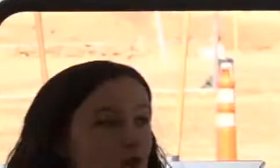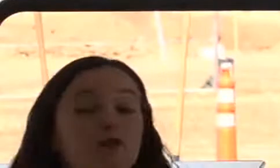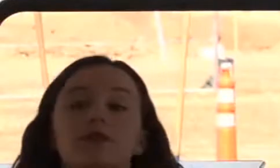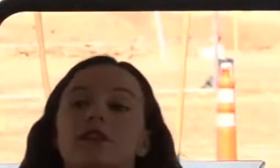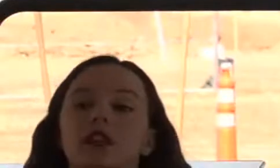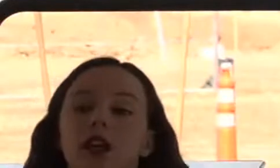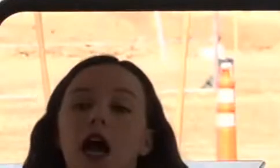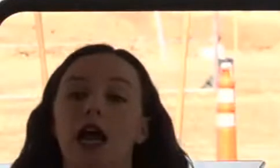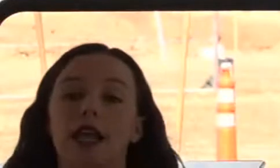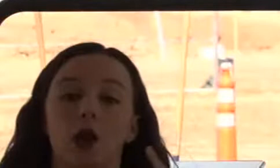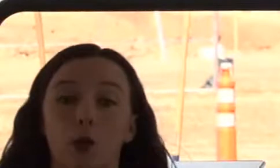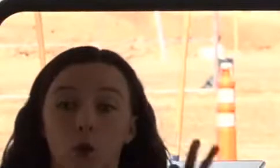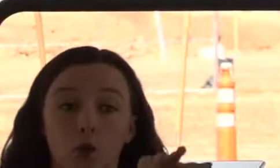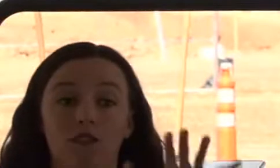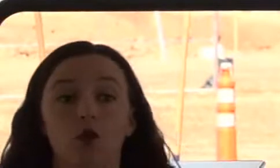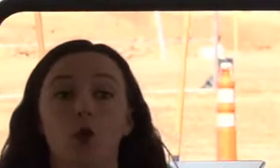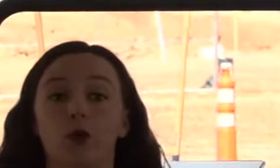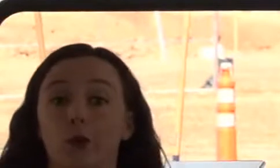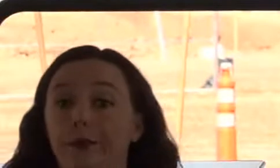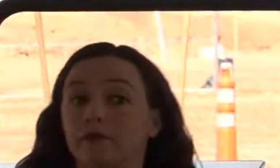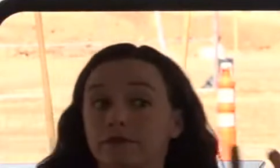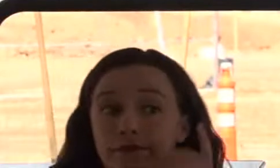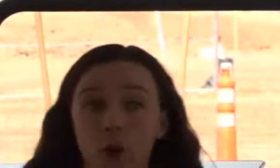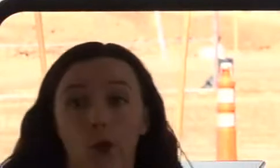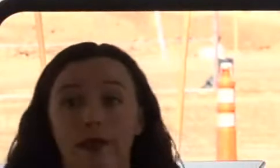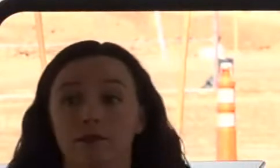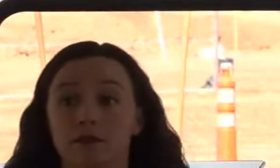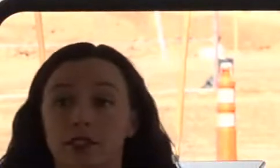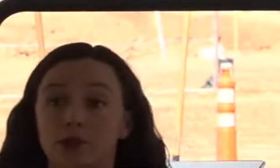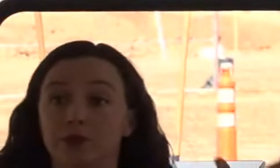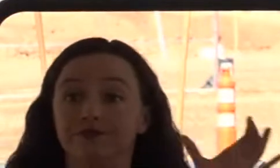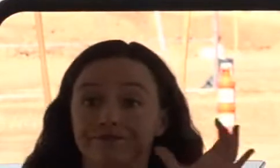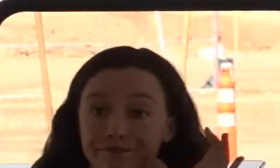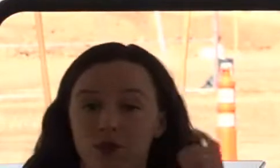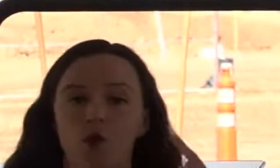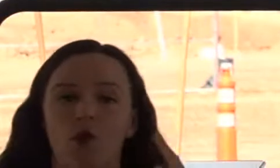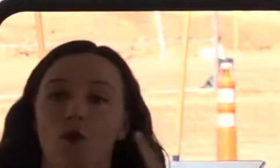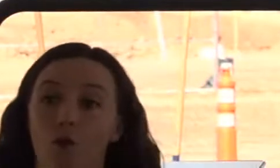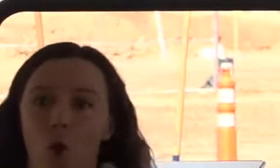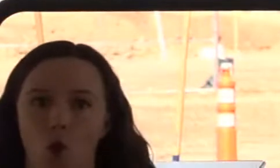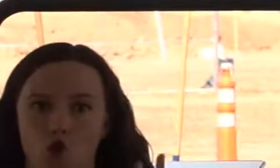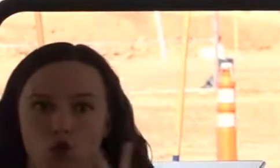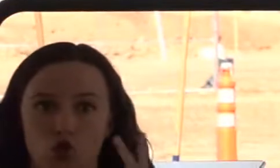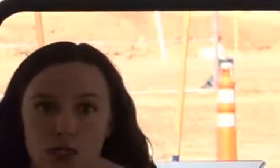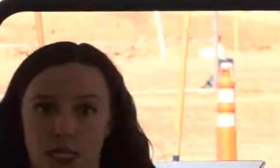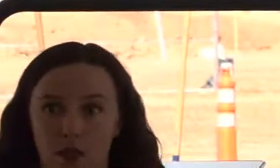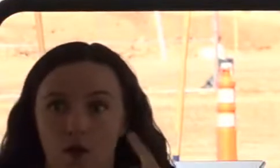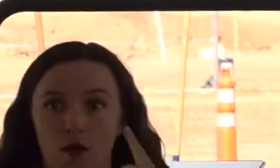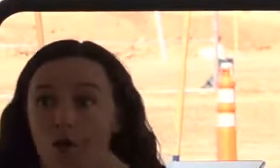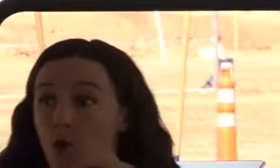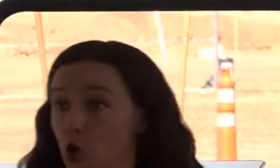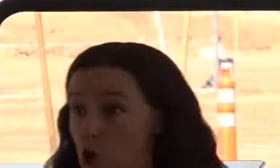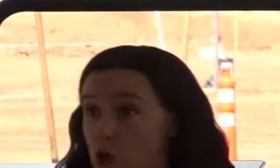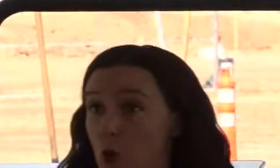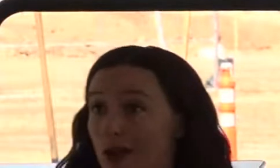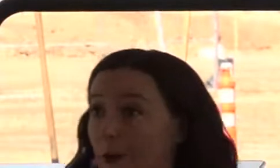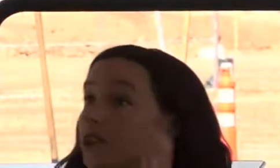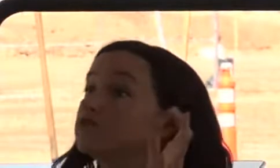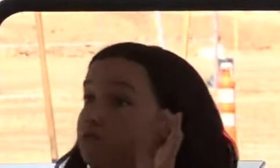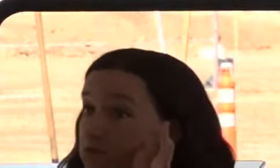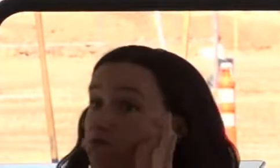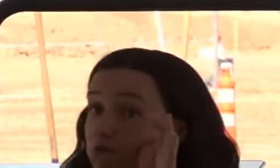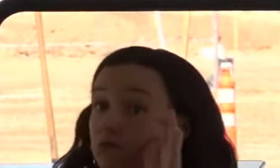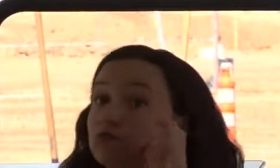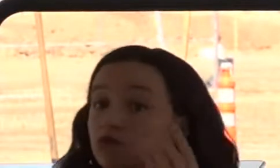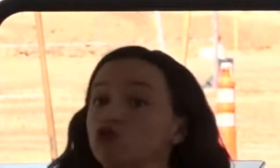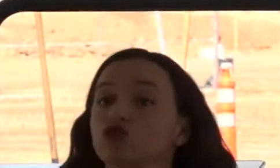So again, to the voters, we listen to you. We continue to listen to you in terms of what it is you'd like to see built. To our students, we're listening to you and